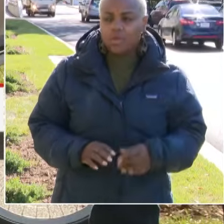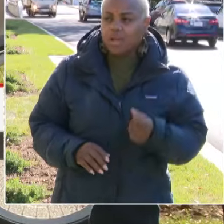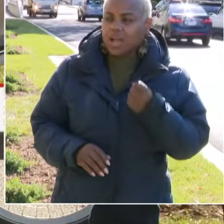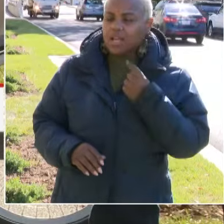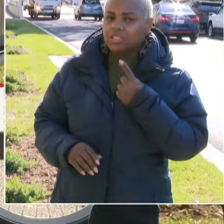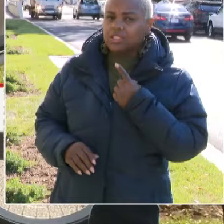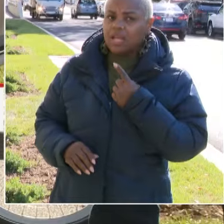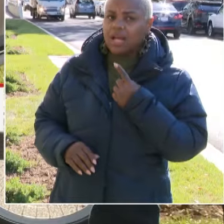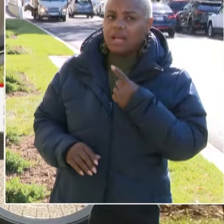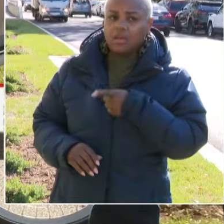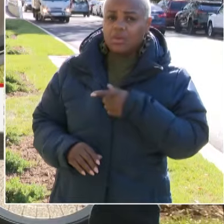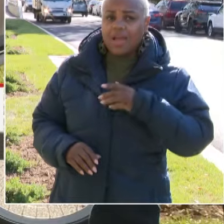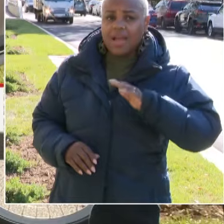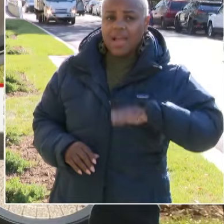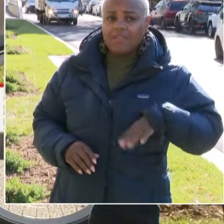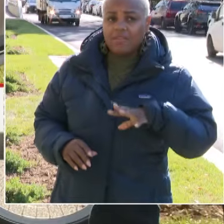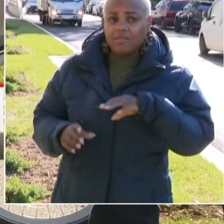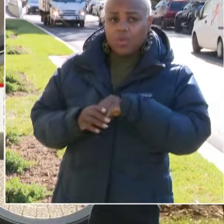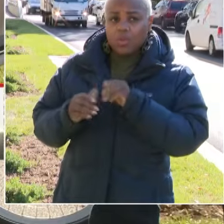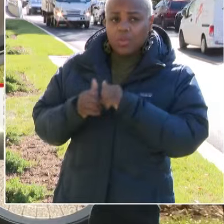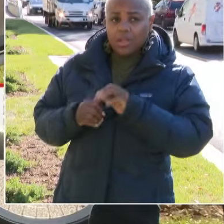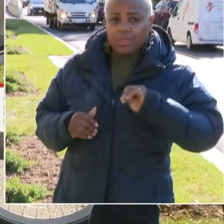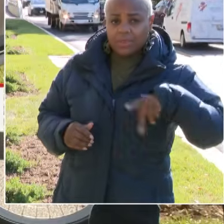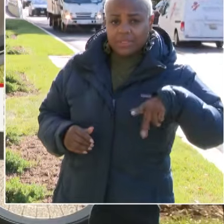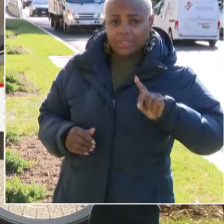MPD hasn't asked you to get involved in